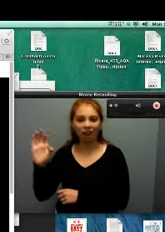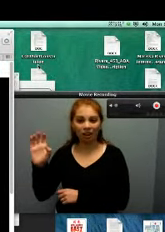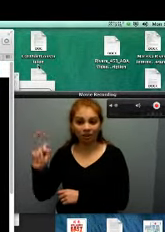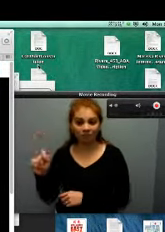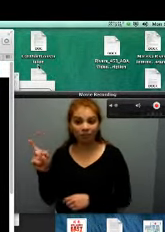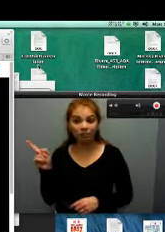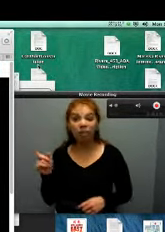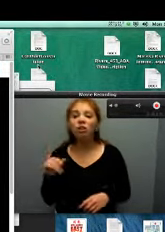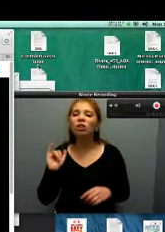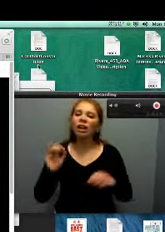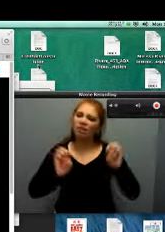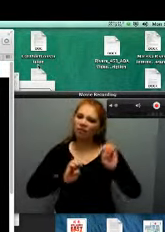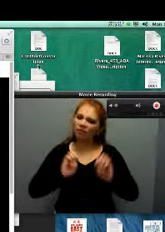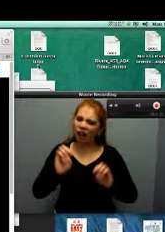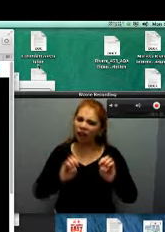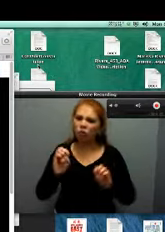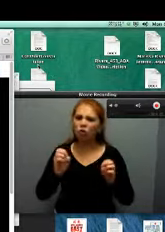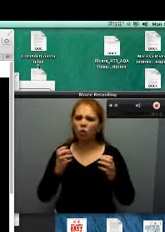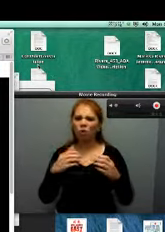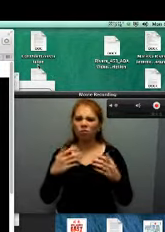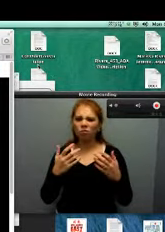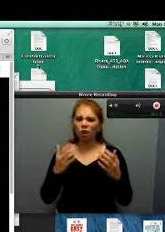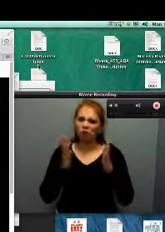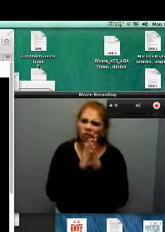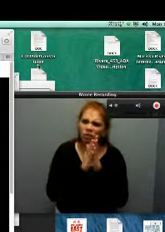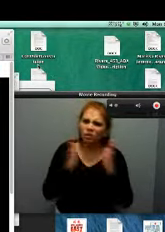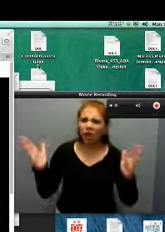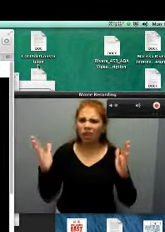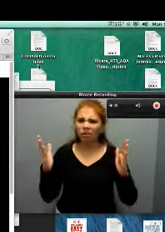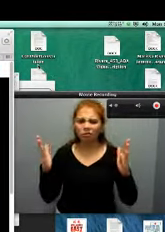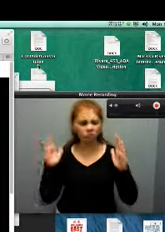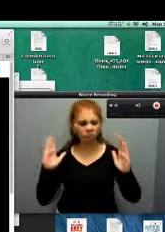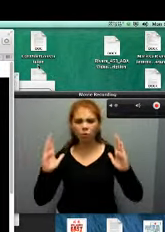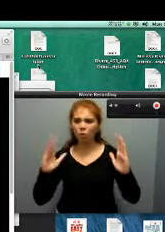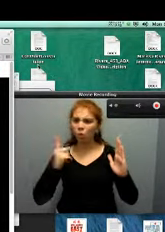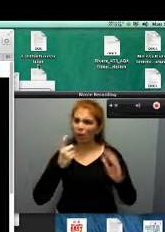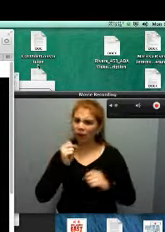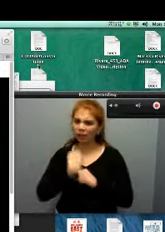An evaluation is over a span of a 1 year period.